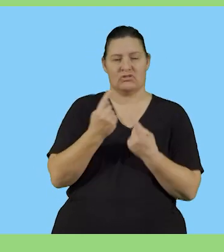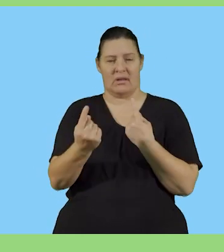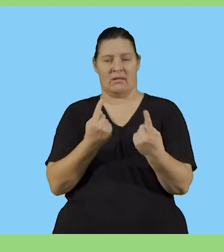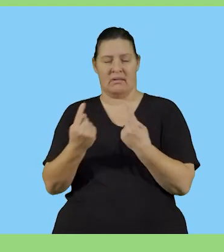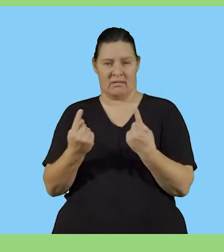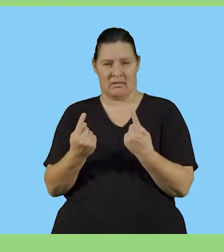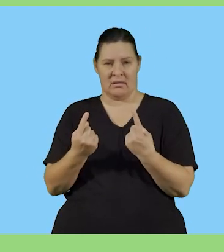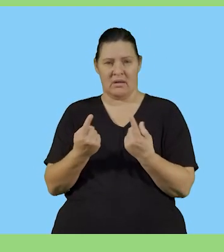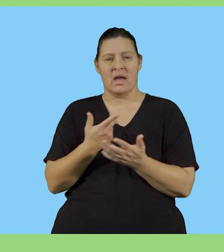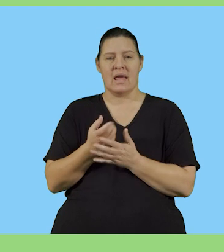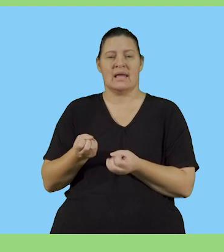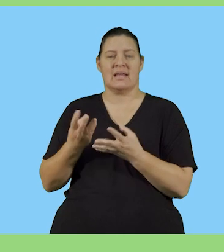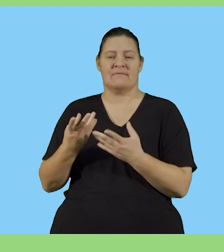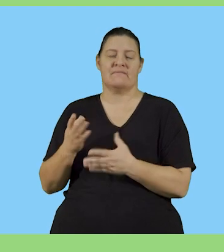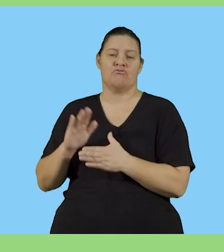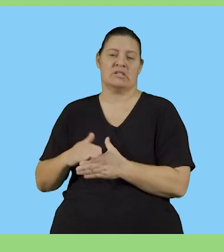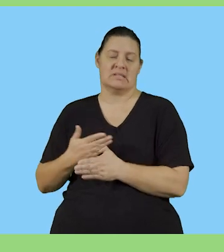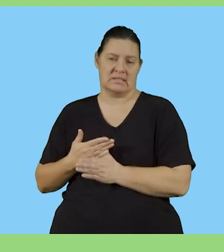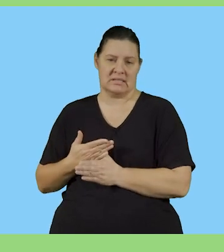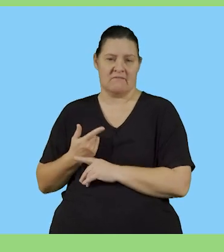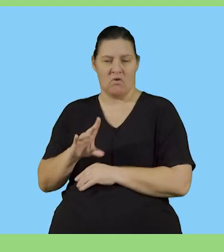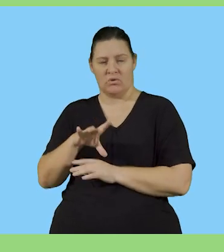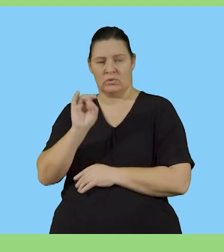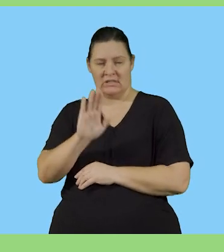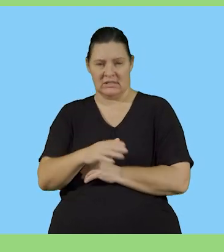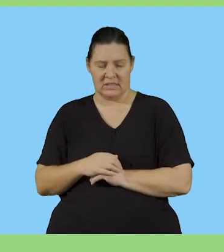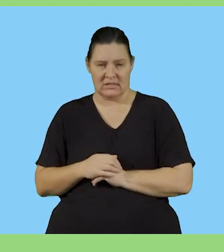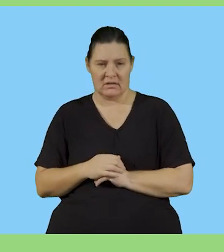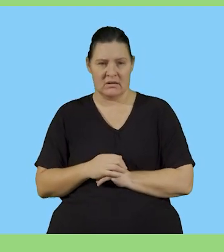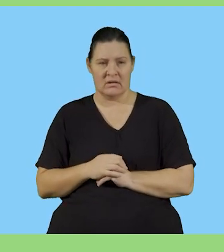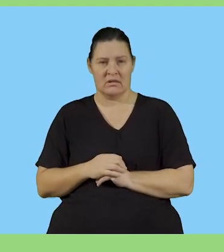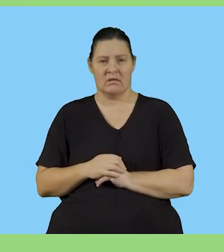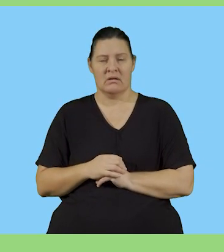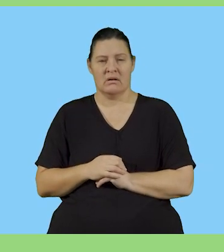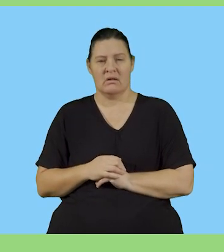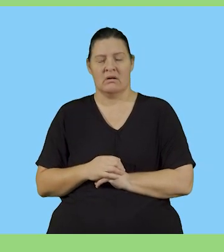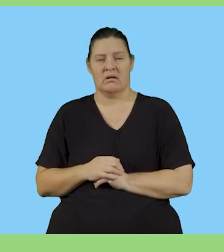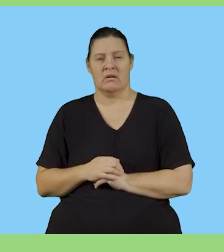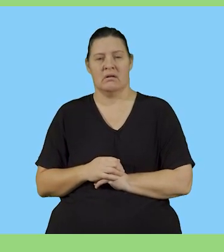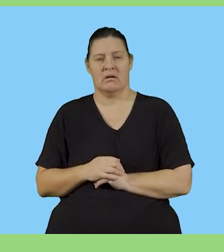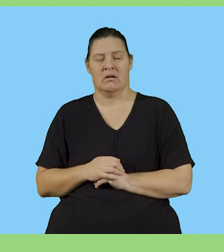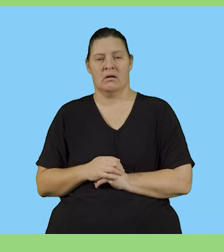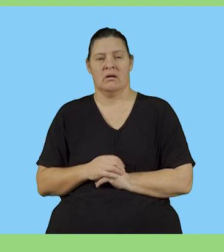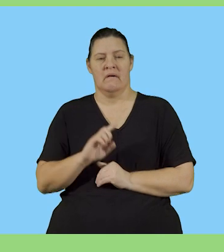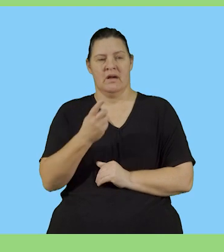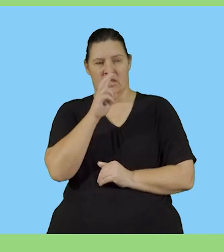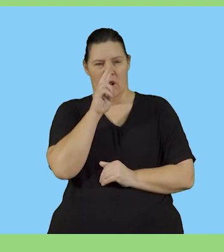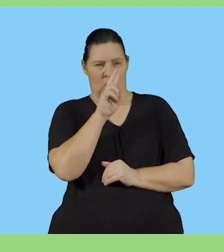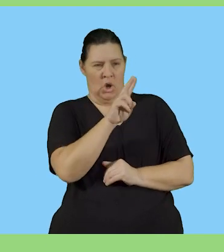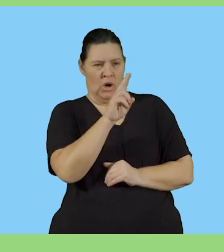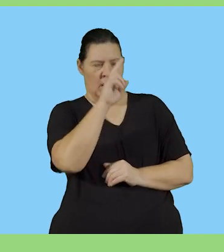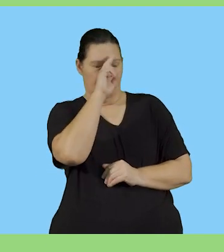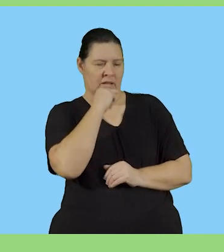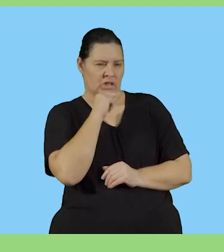interaction in each case and give a reason for your choice. So what we have to do here is you are going to look